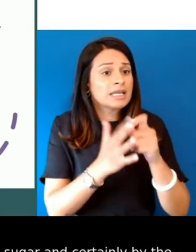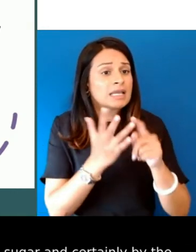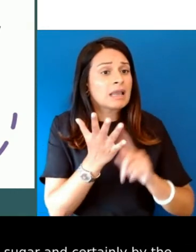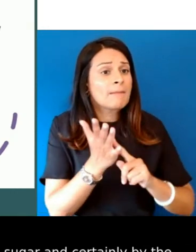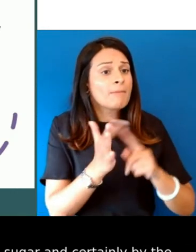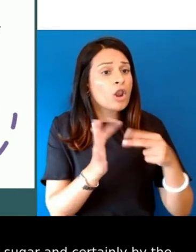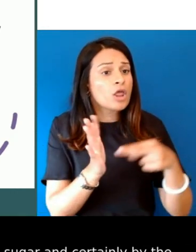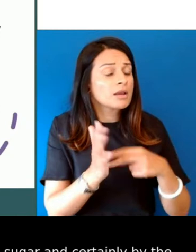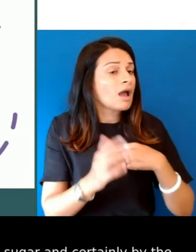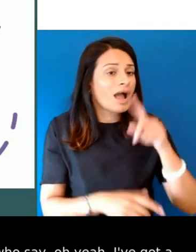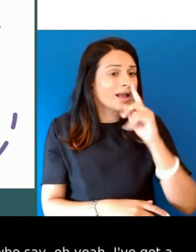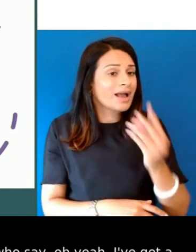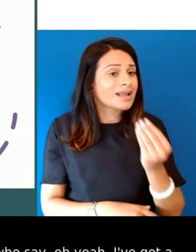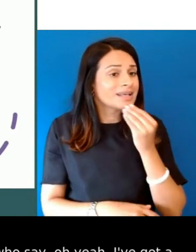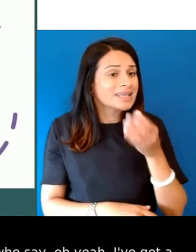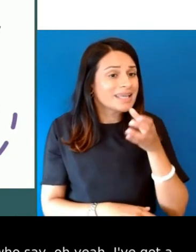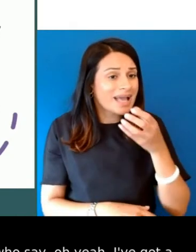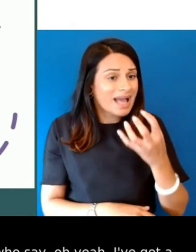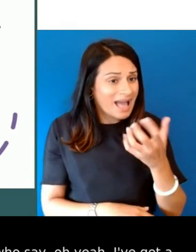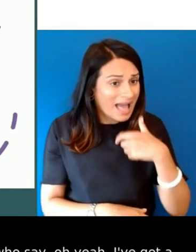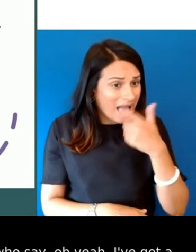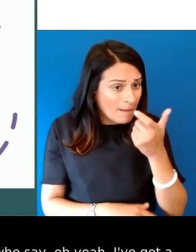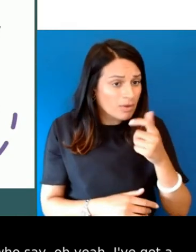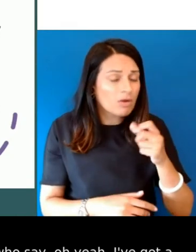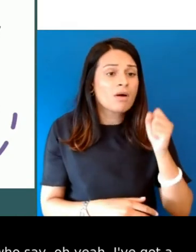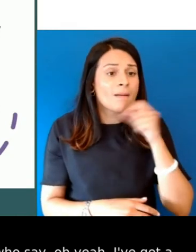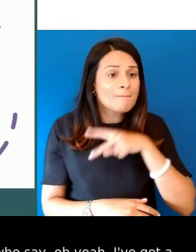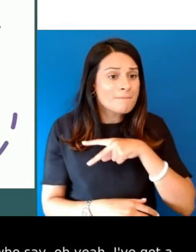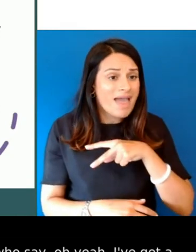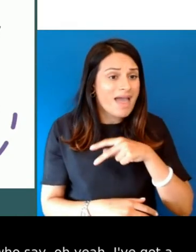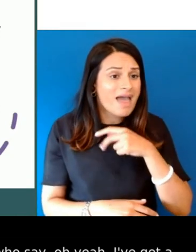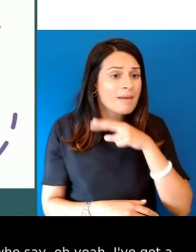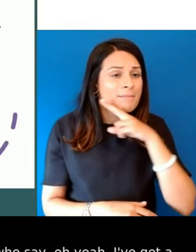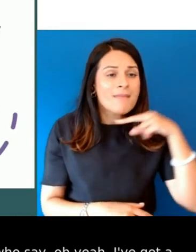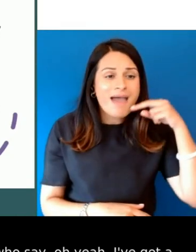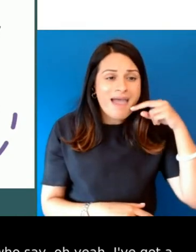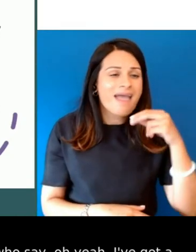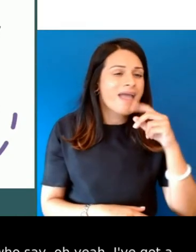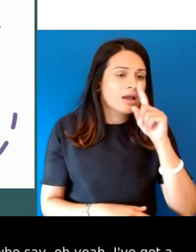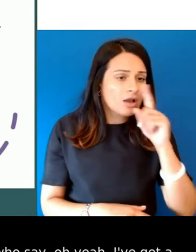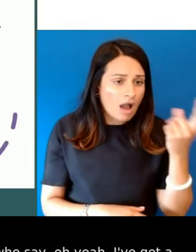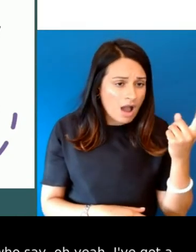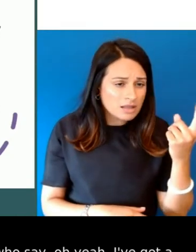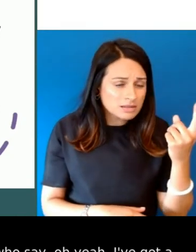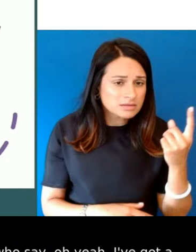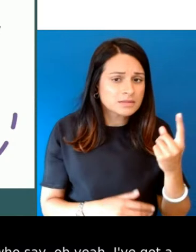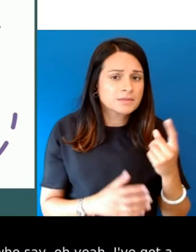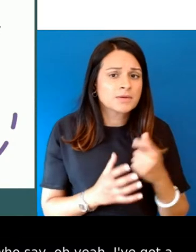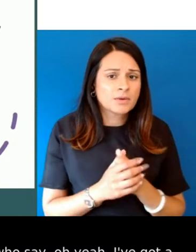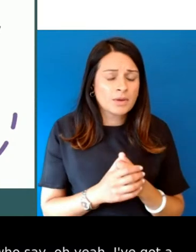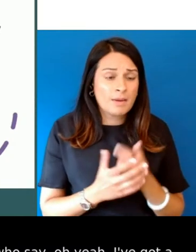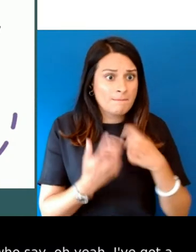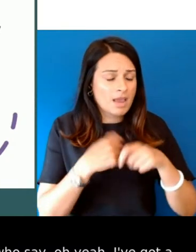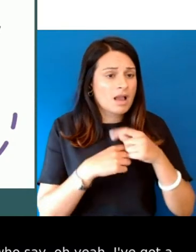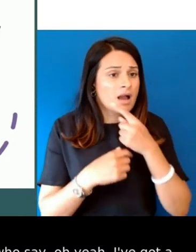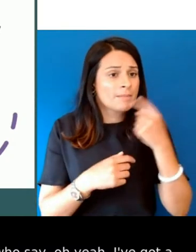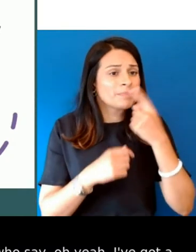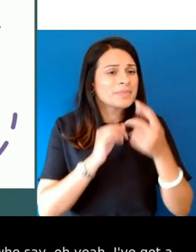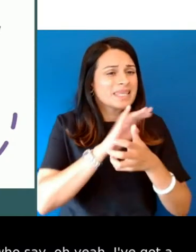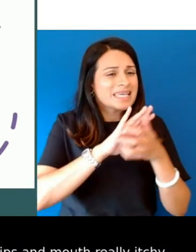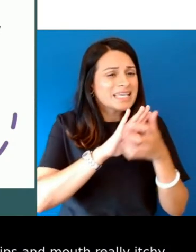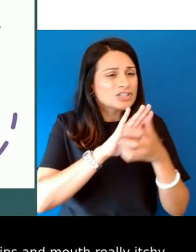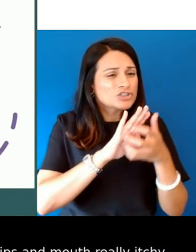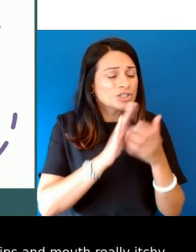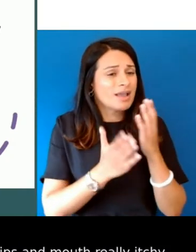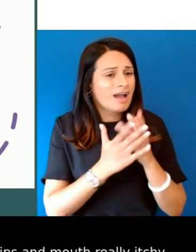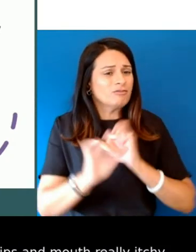apples i can't eat pears they make my my lips and mouth really itchy so a lot of foods have to tend to get avoided um